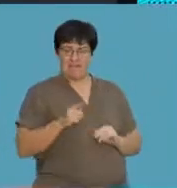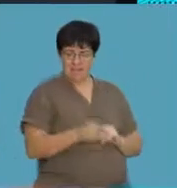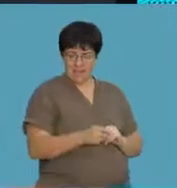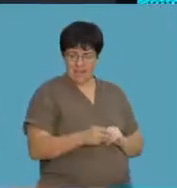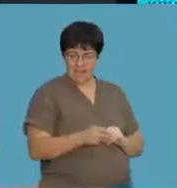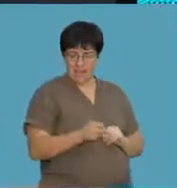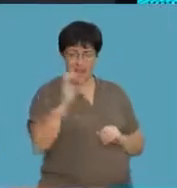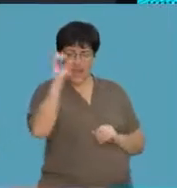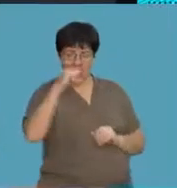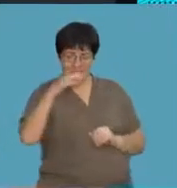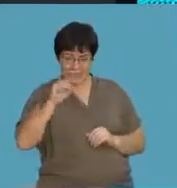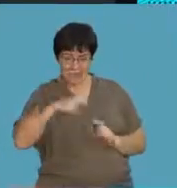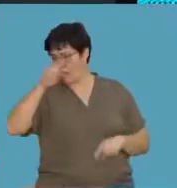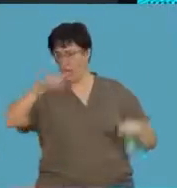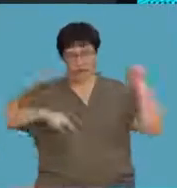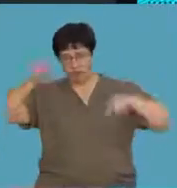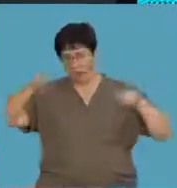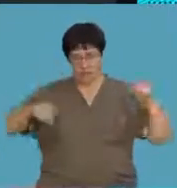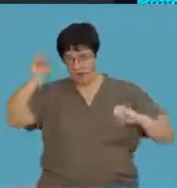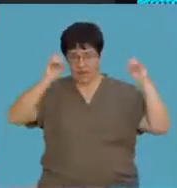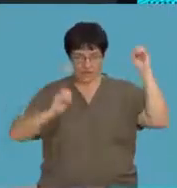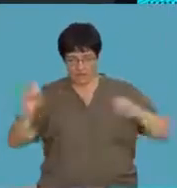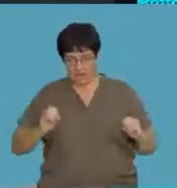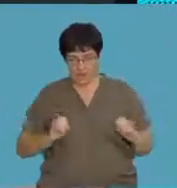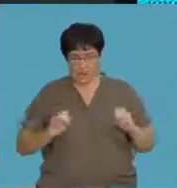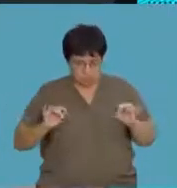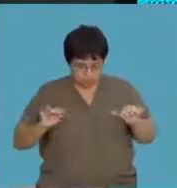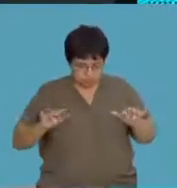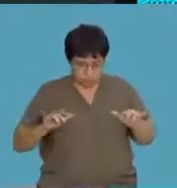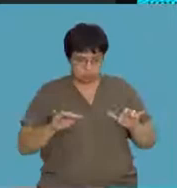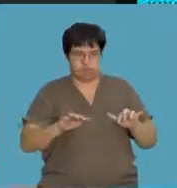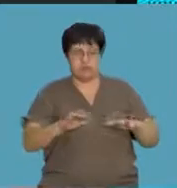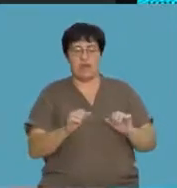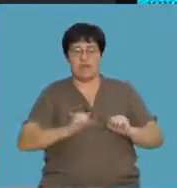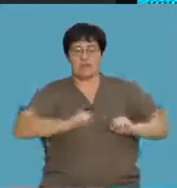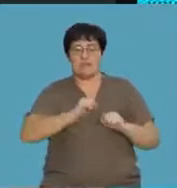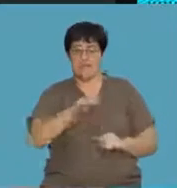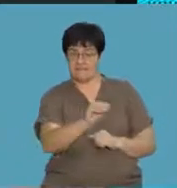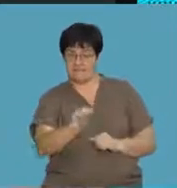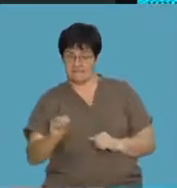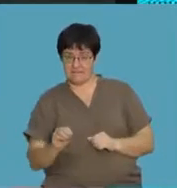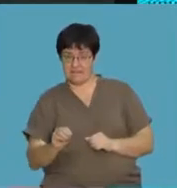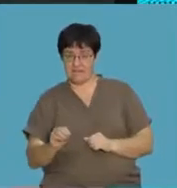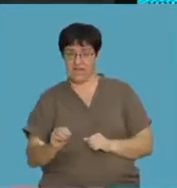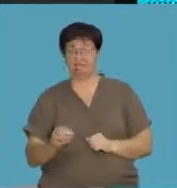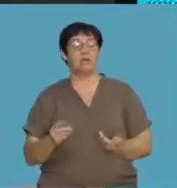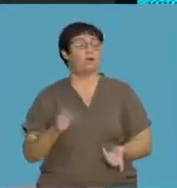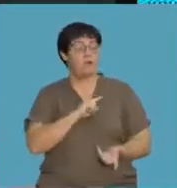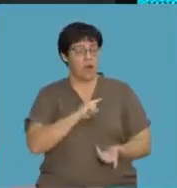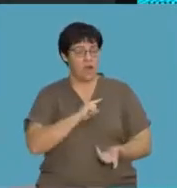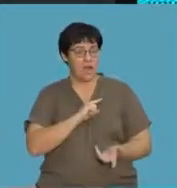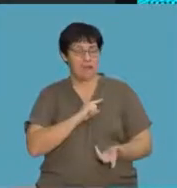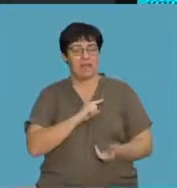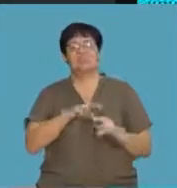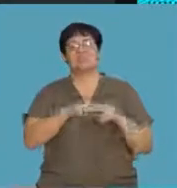of particles of a gas, this random movement of particles, filling up, all the spaces available has a lot to do